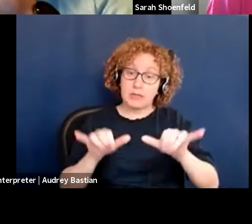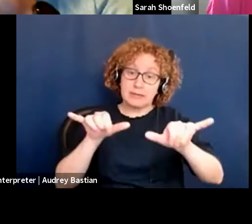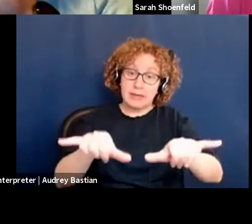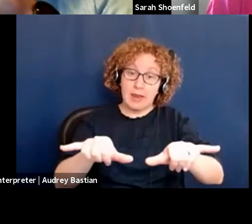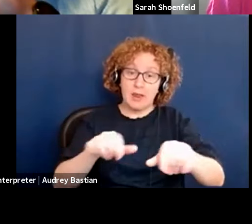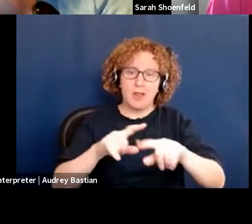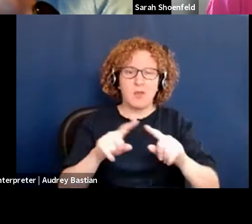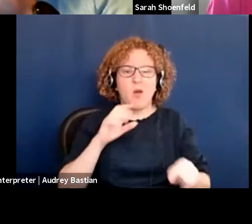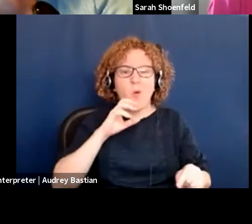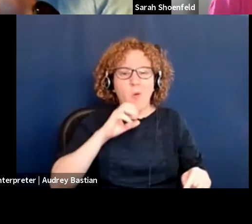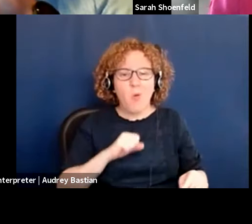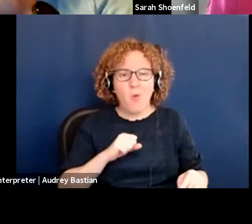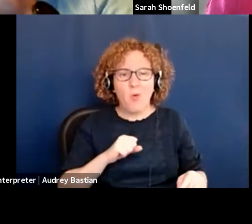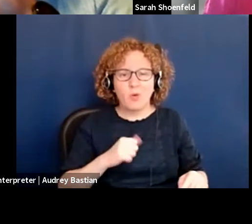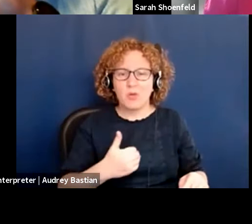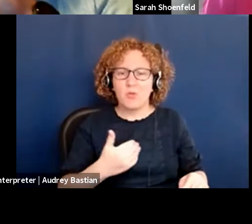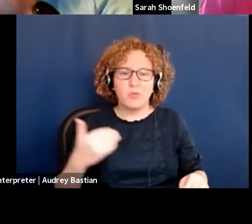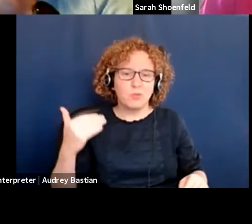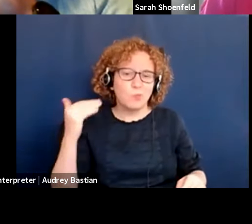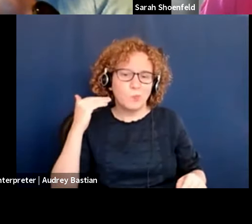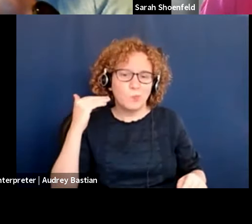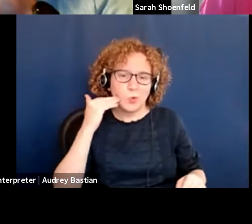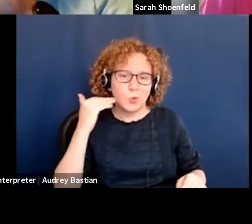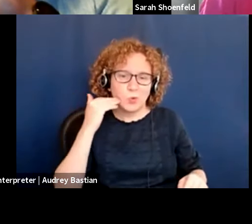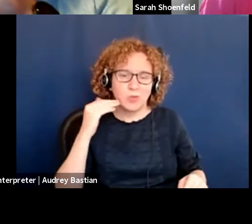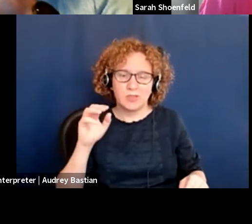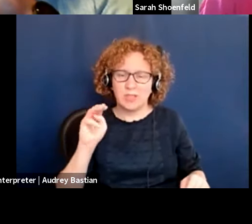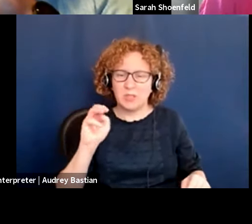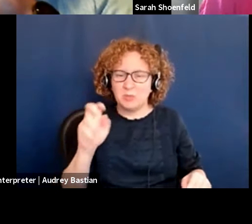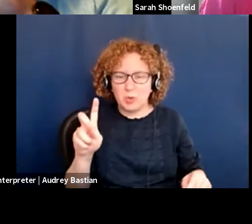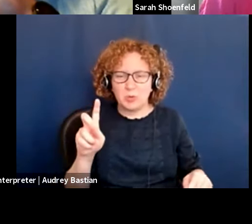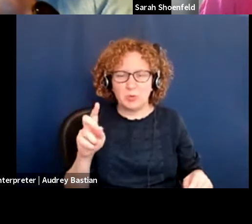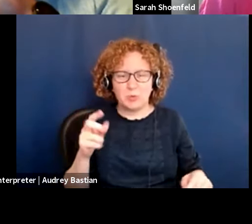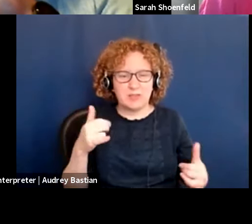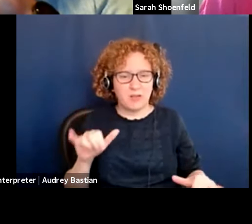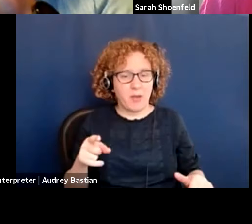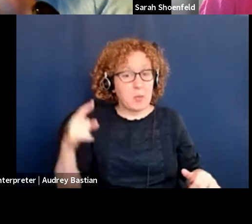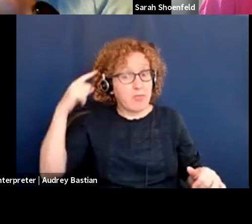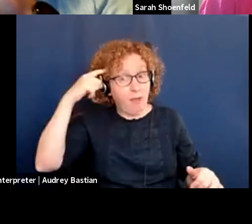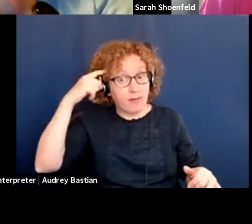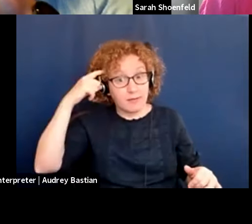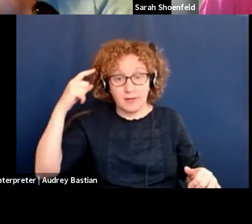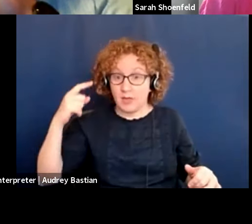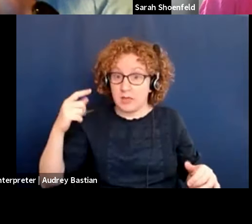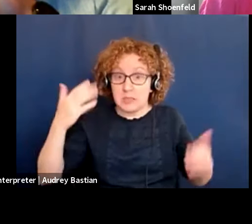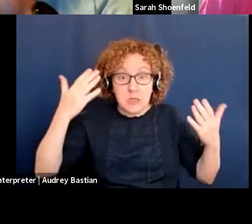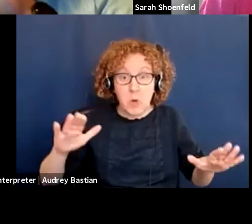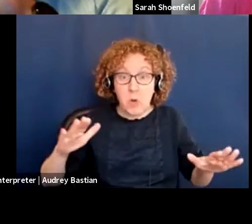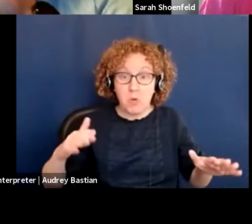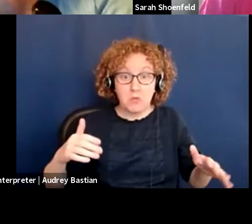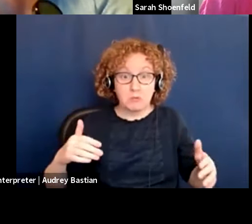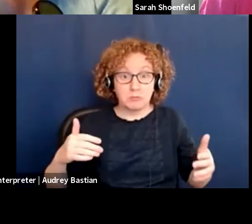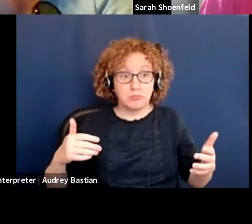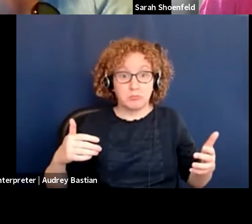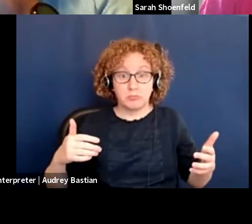the old mood existed, and we thought, and they didn't know about, and they got highly